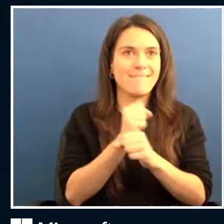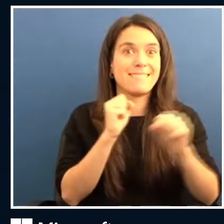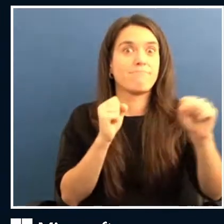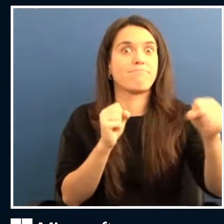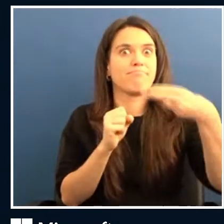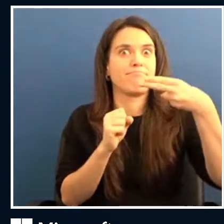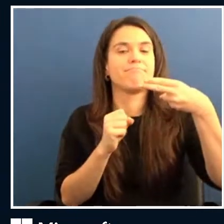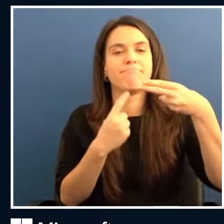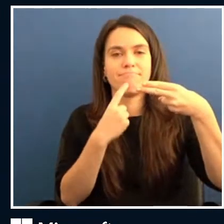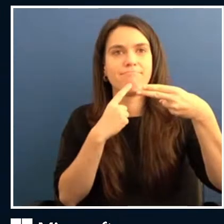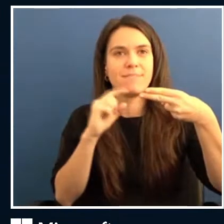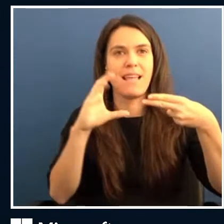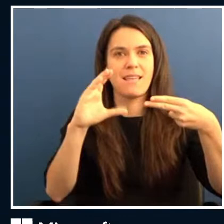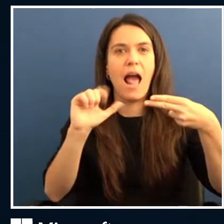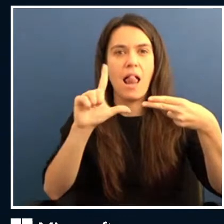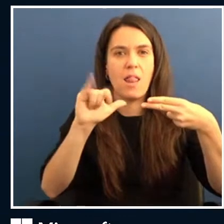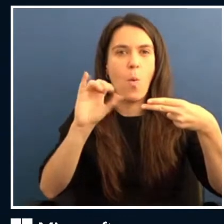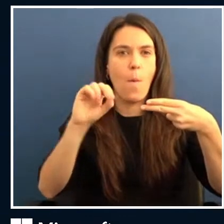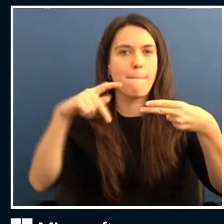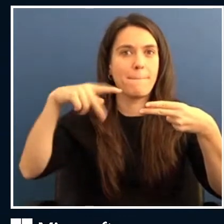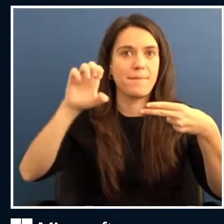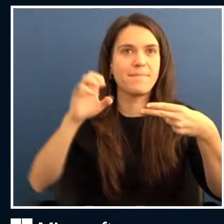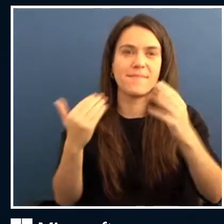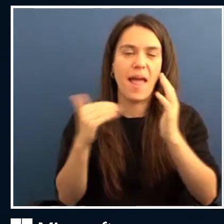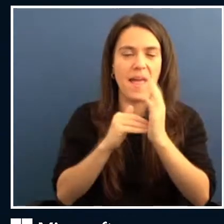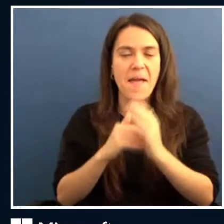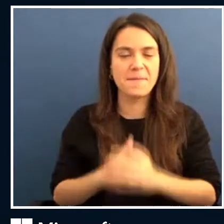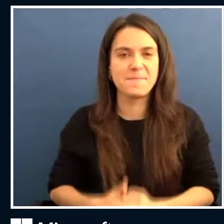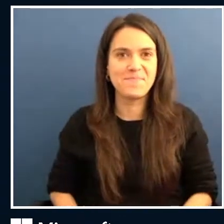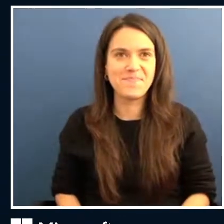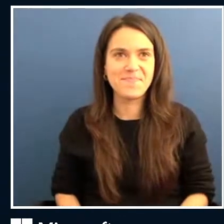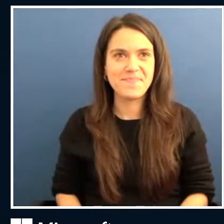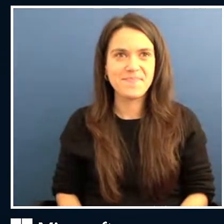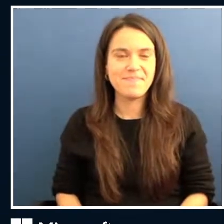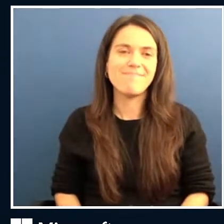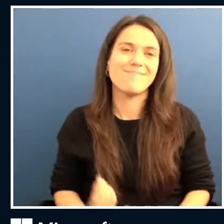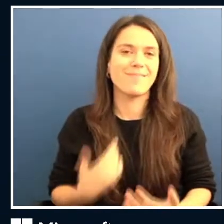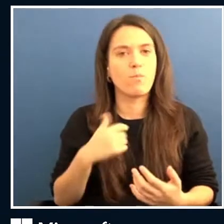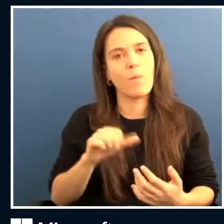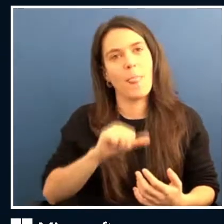hummingbird. And so let's try it again with a Rufus hummingbird this time.